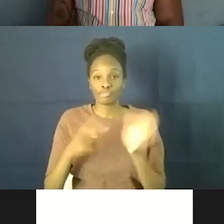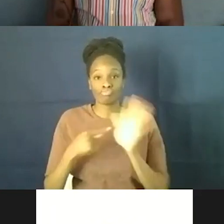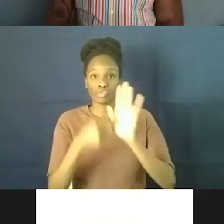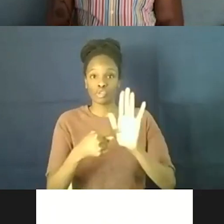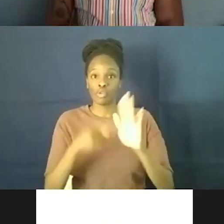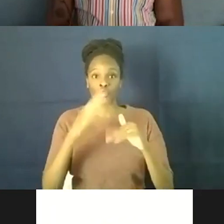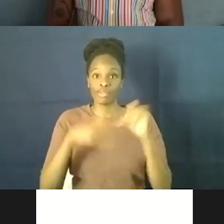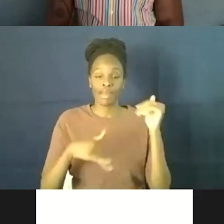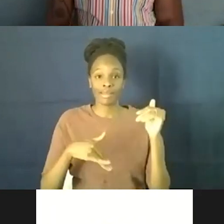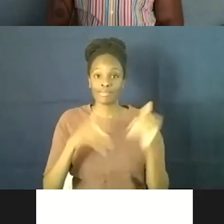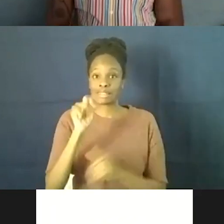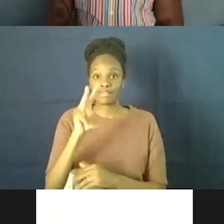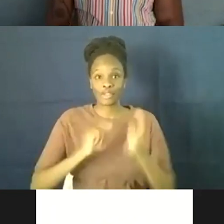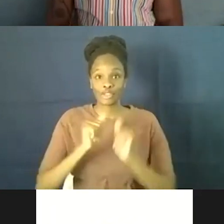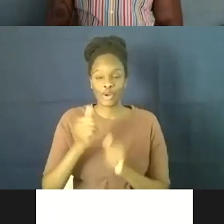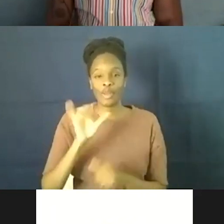your revenge, right? And so